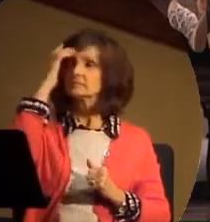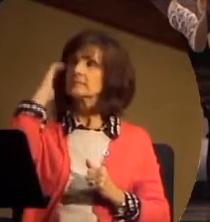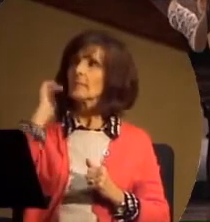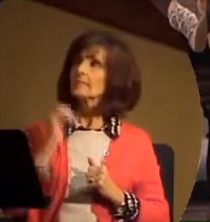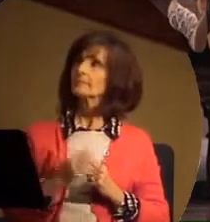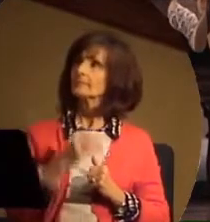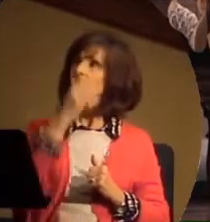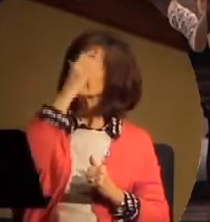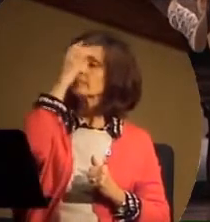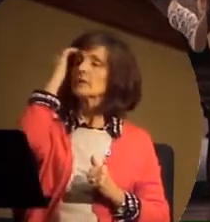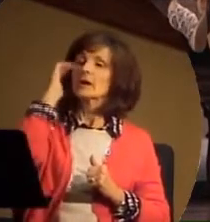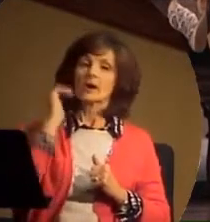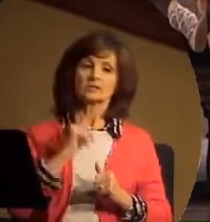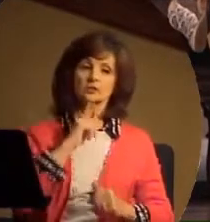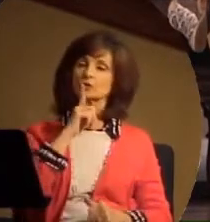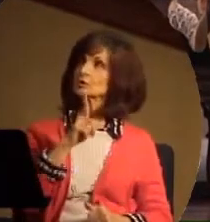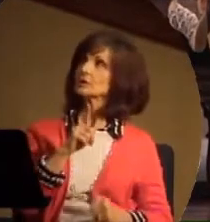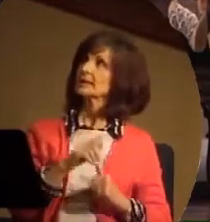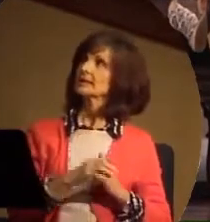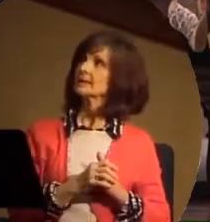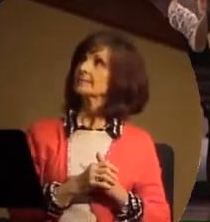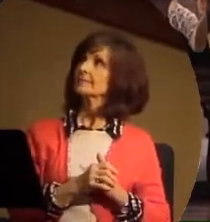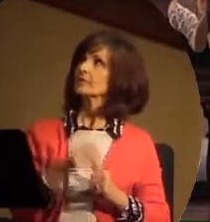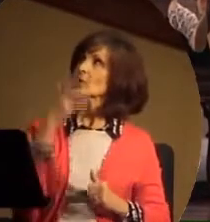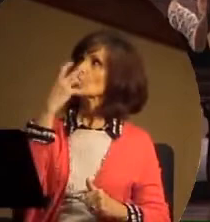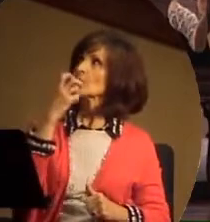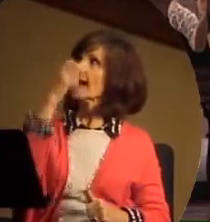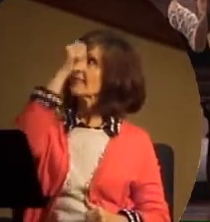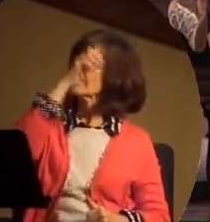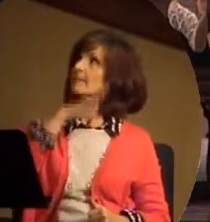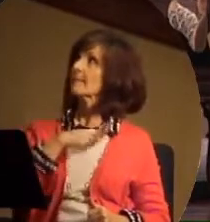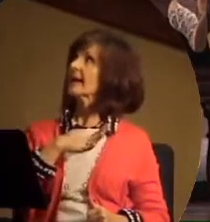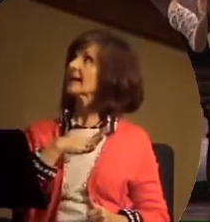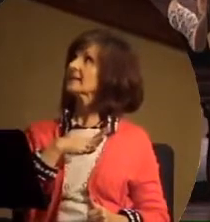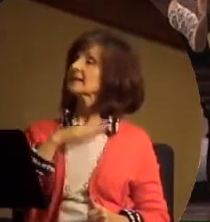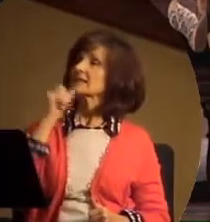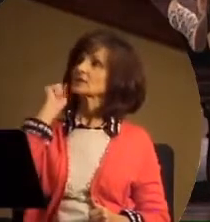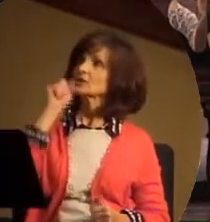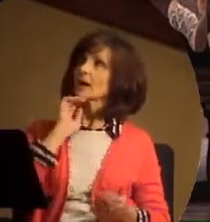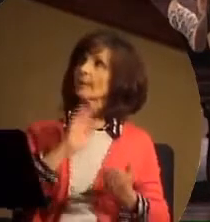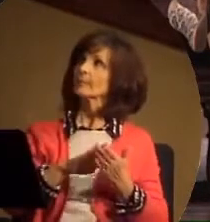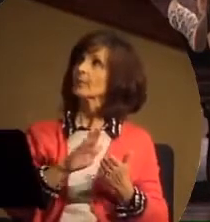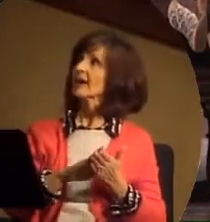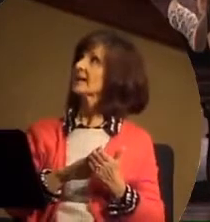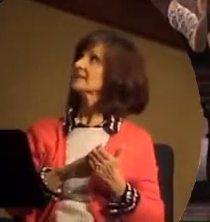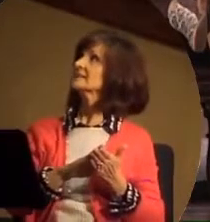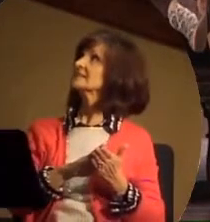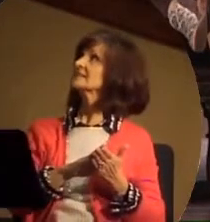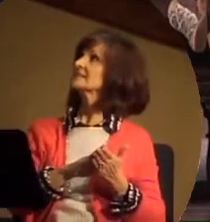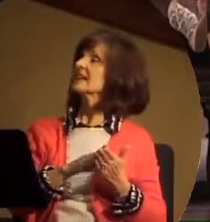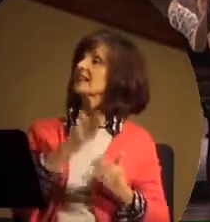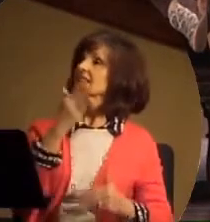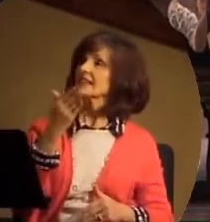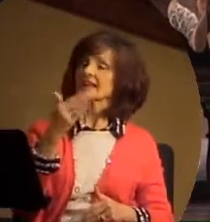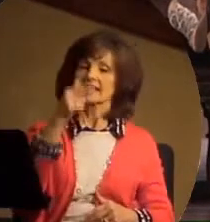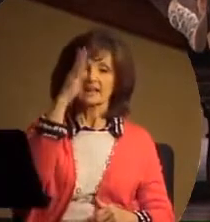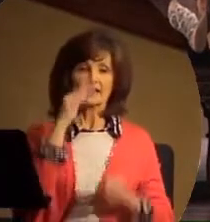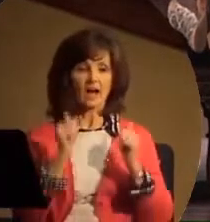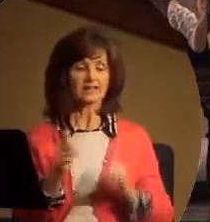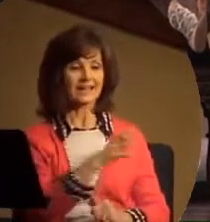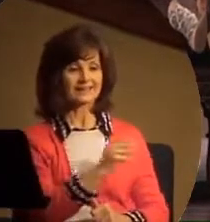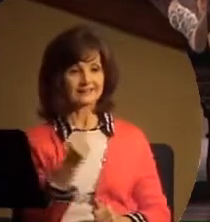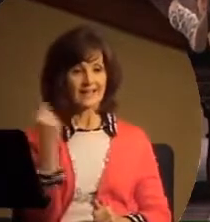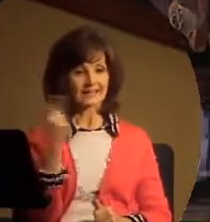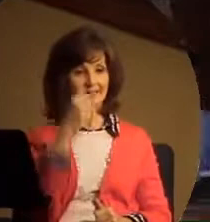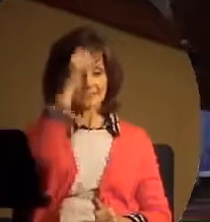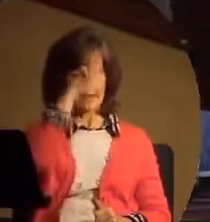there it is, surely the wrath of man shall praise thee. God can take something